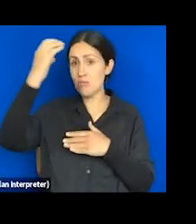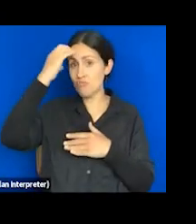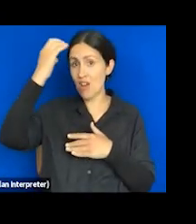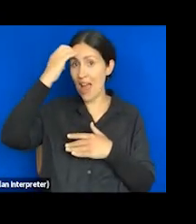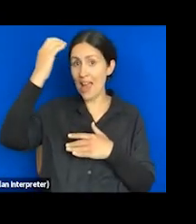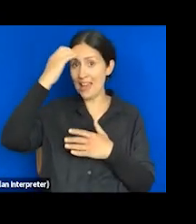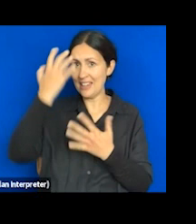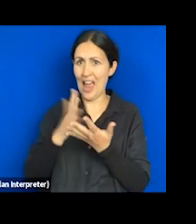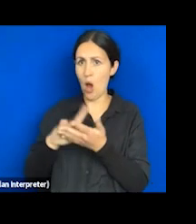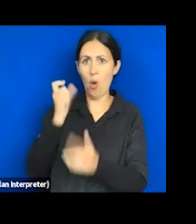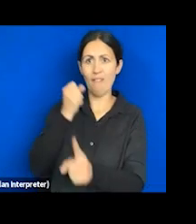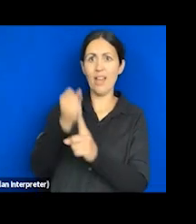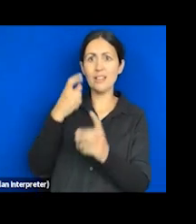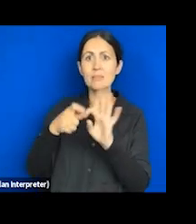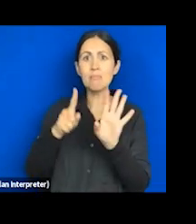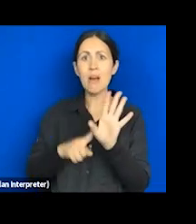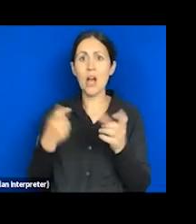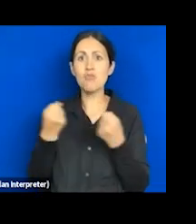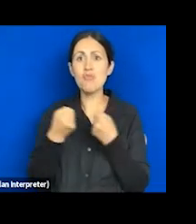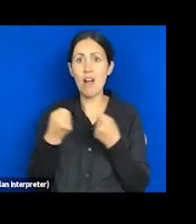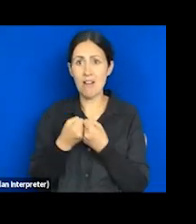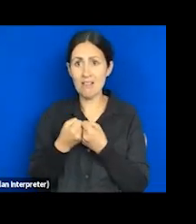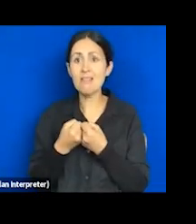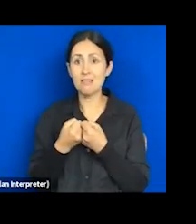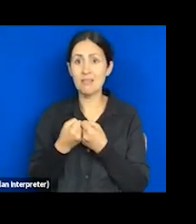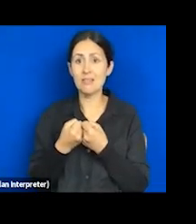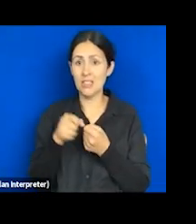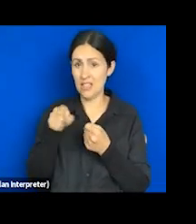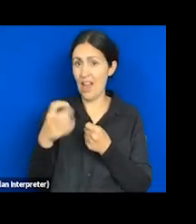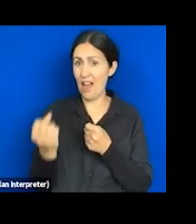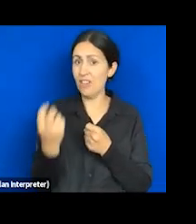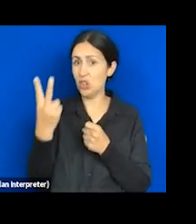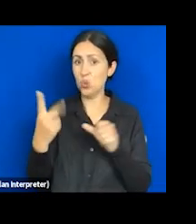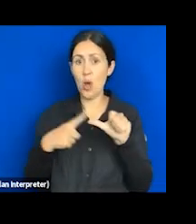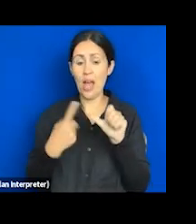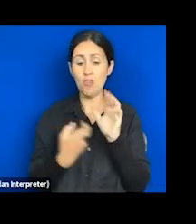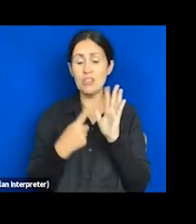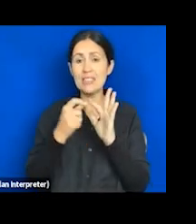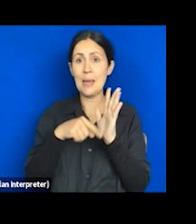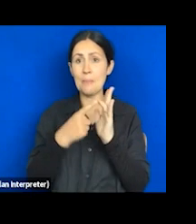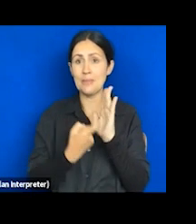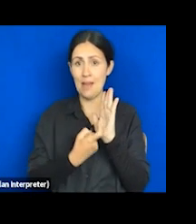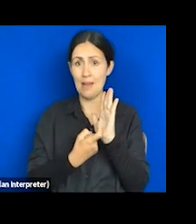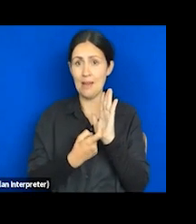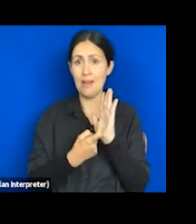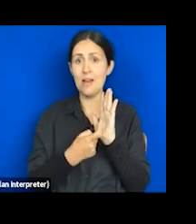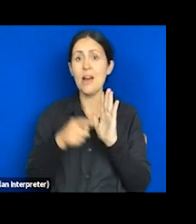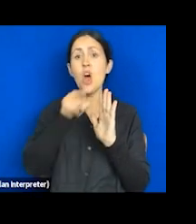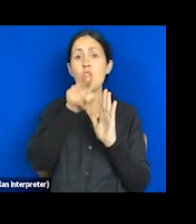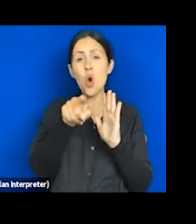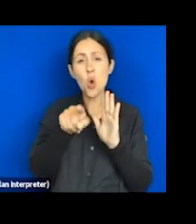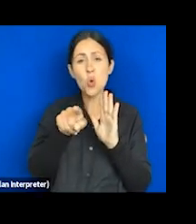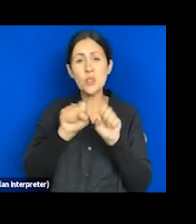those systems that house the 2A receptor very densely, are those systems that drop away, they diminish, they're